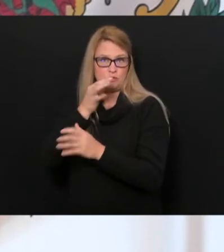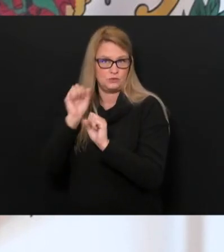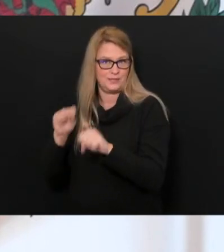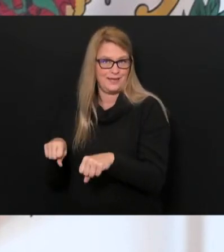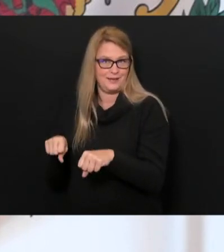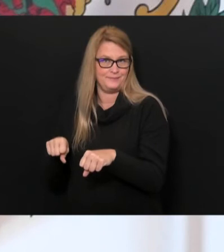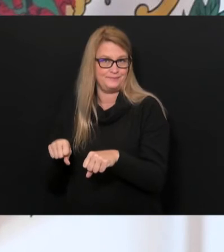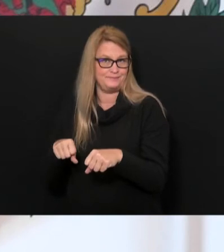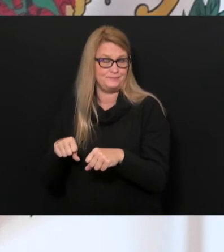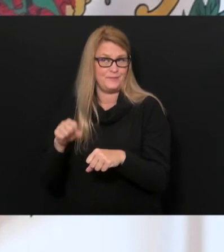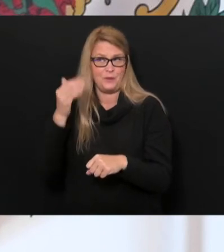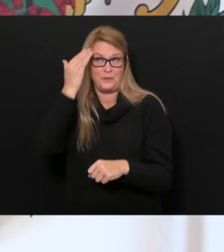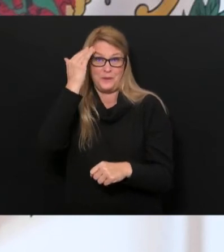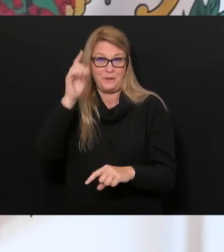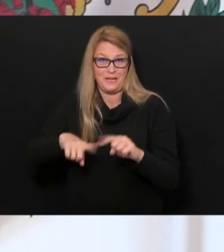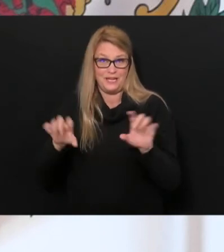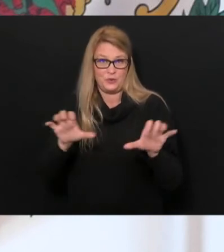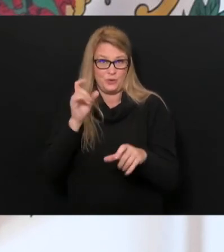can't do that right now.